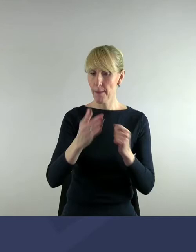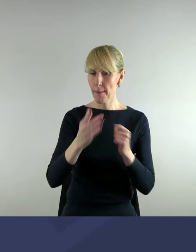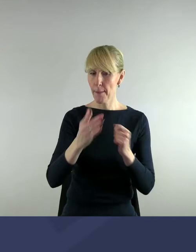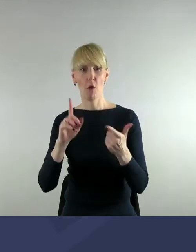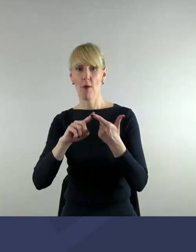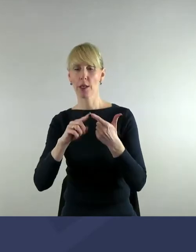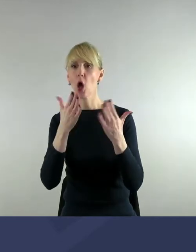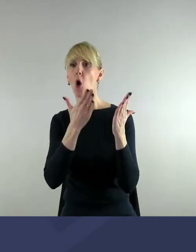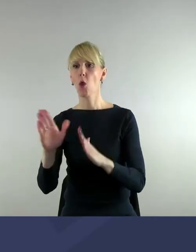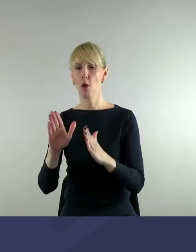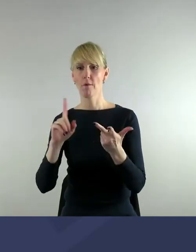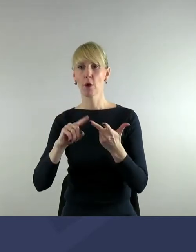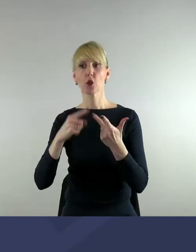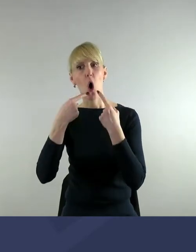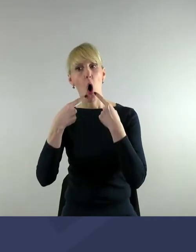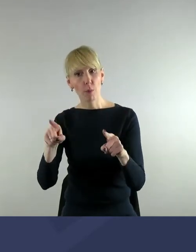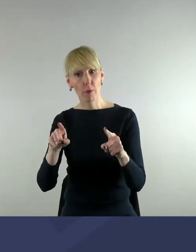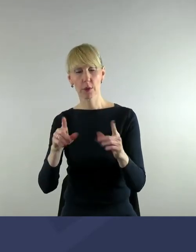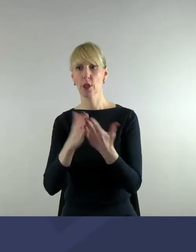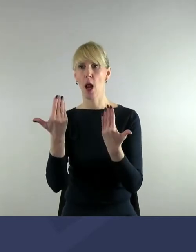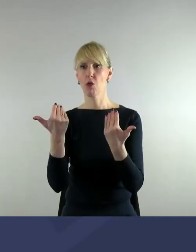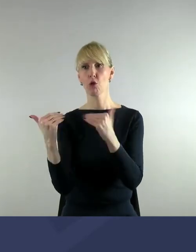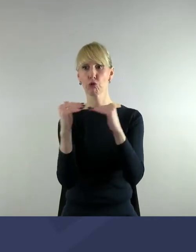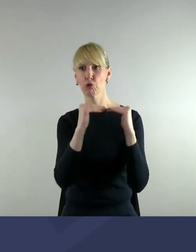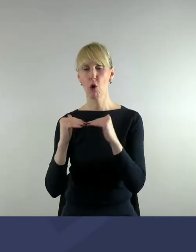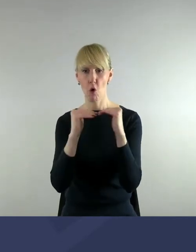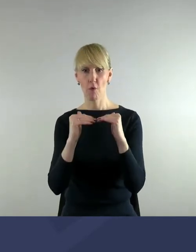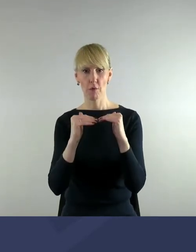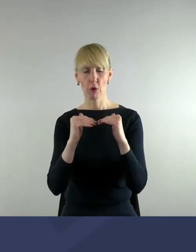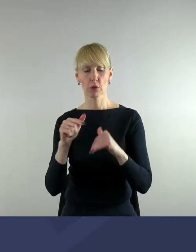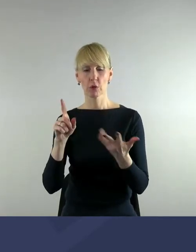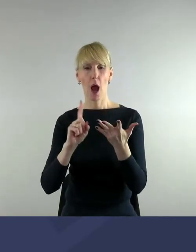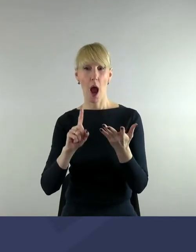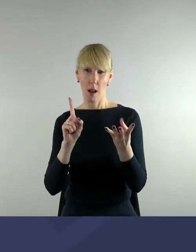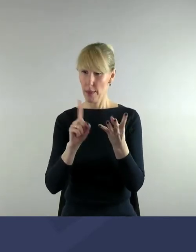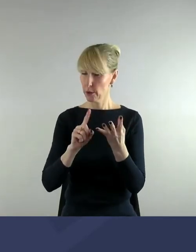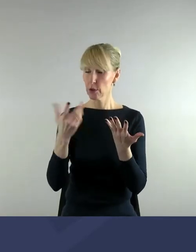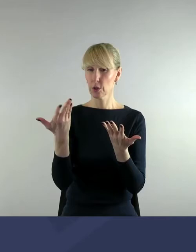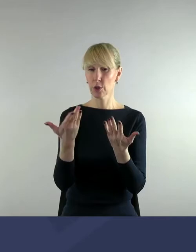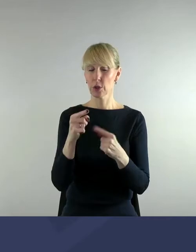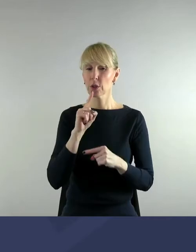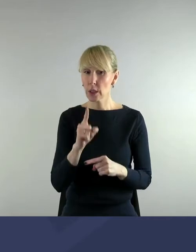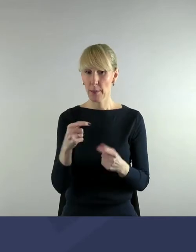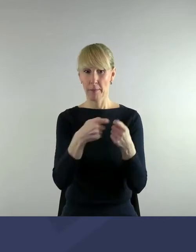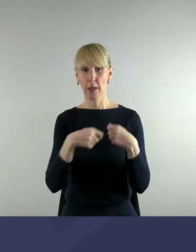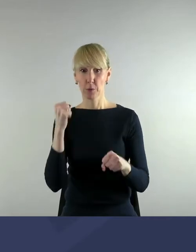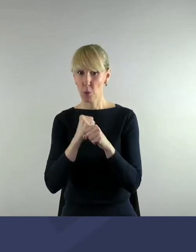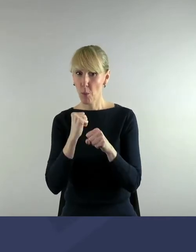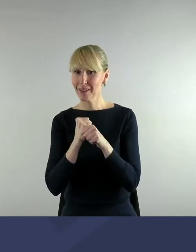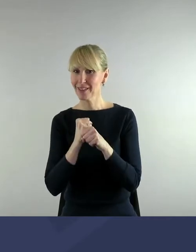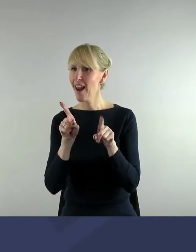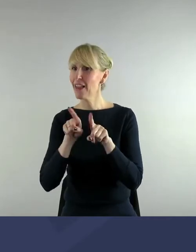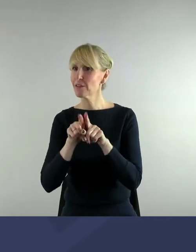principle of equality, the principle of proximity, and the principle of cooperation. And today's